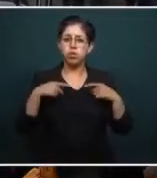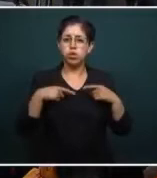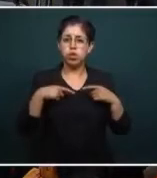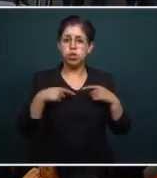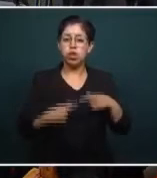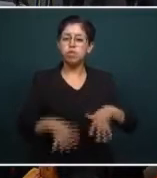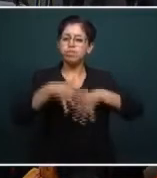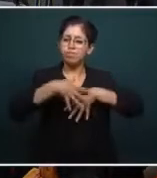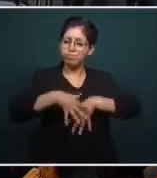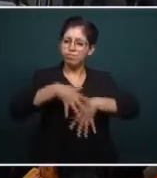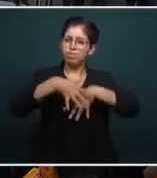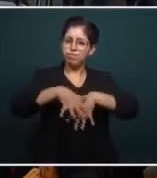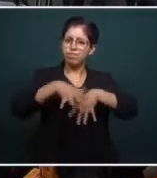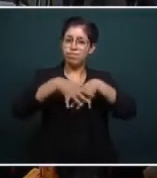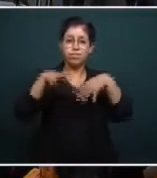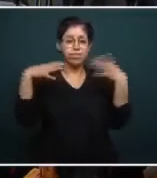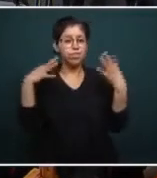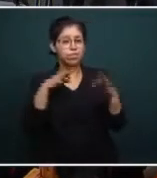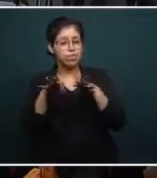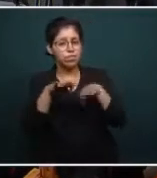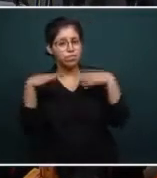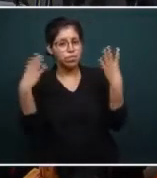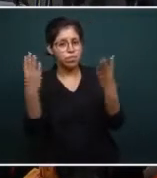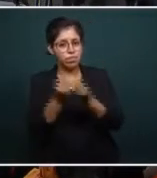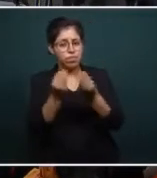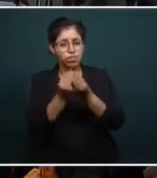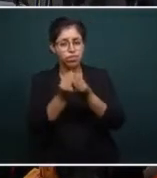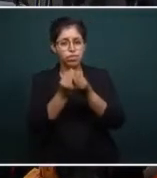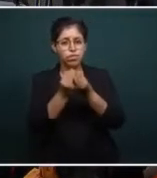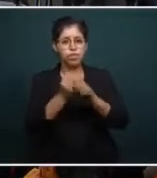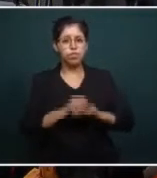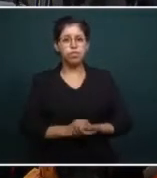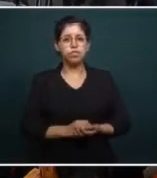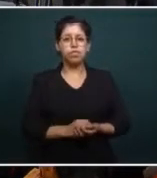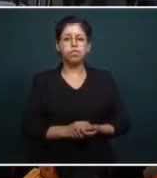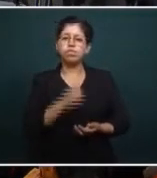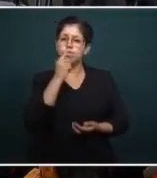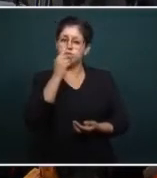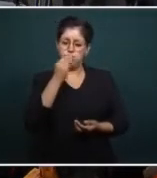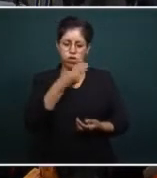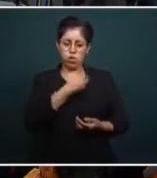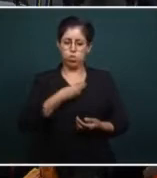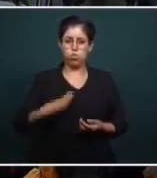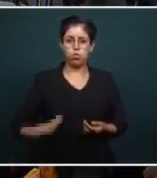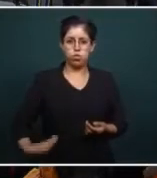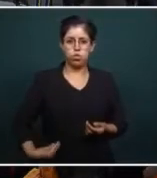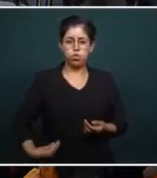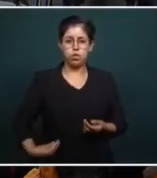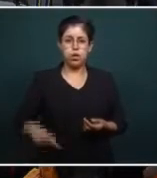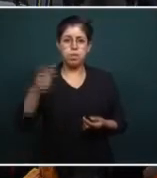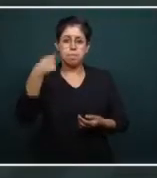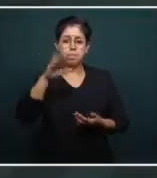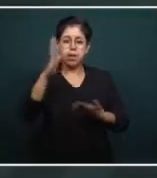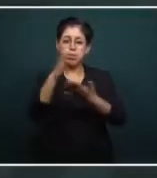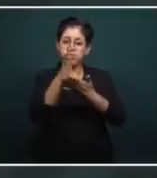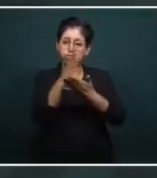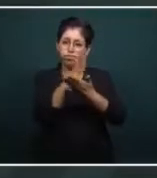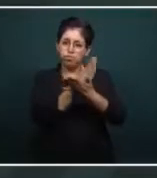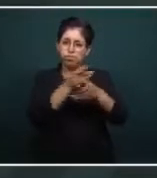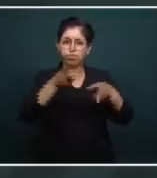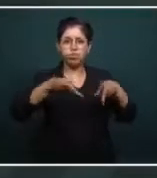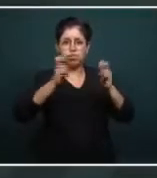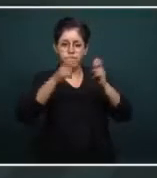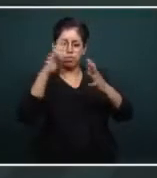trabaja en crime. coordinación All of this works in con las fuerzas del coordination with Estado, the con las fuerzas forces of the municipales, state, the para poder reducir municipalities, los índices delictivos. El